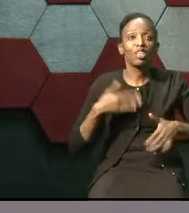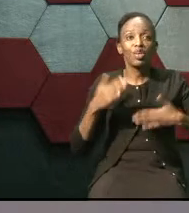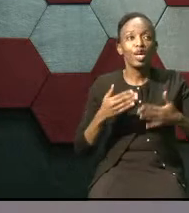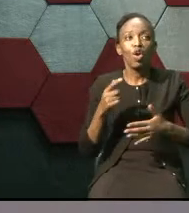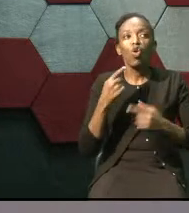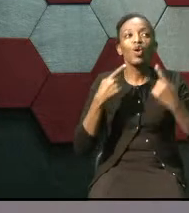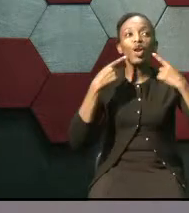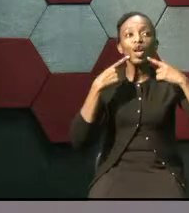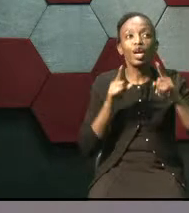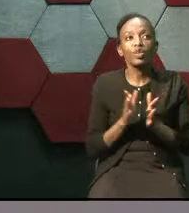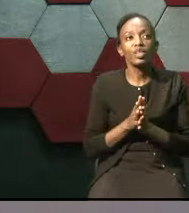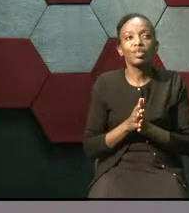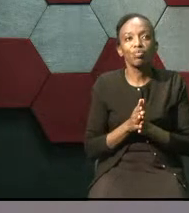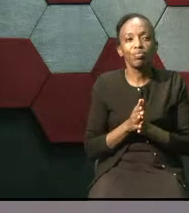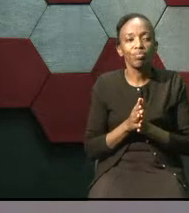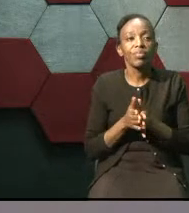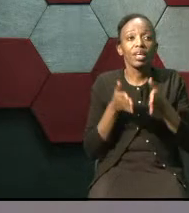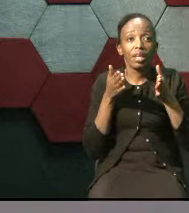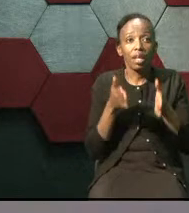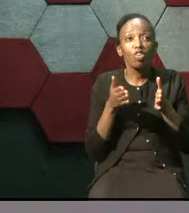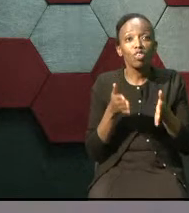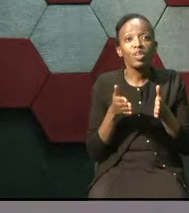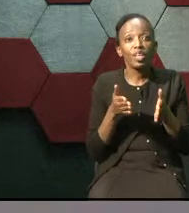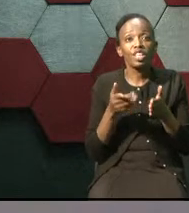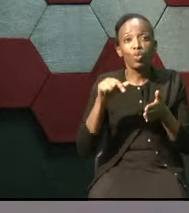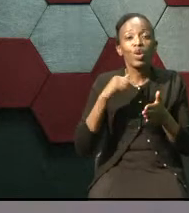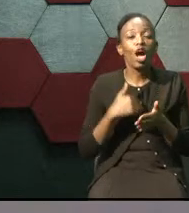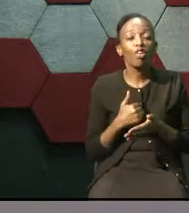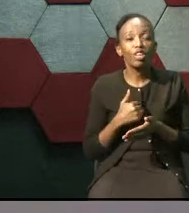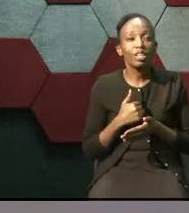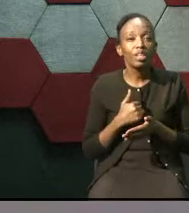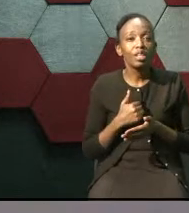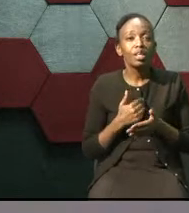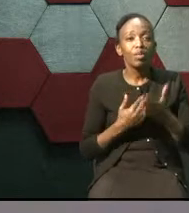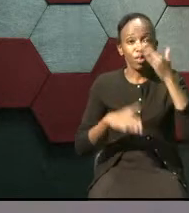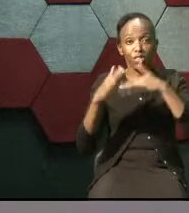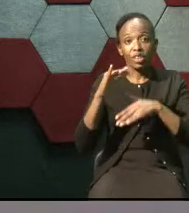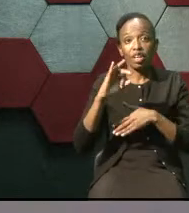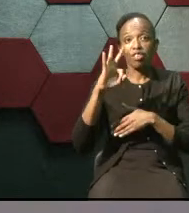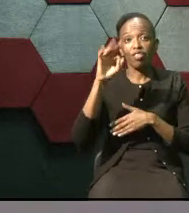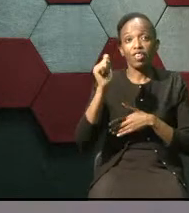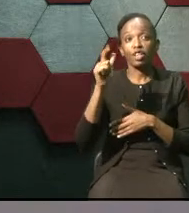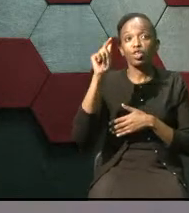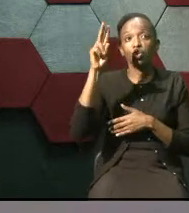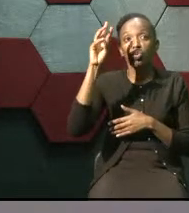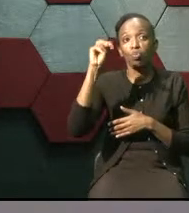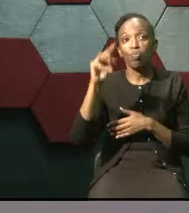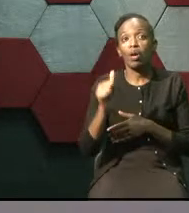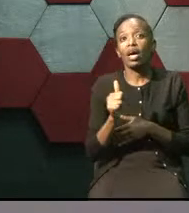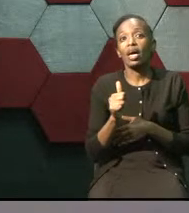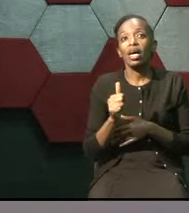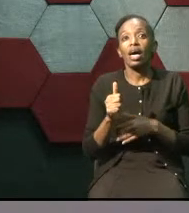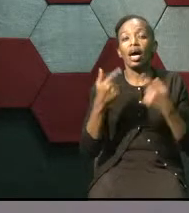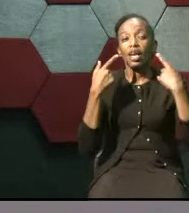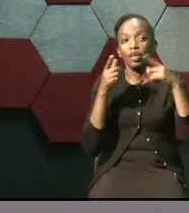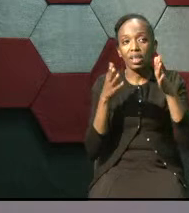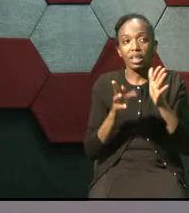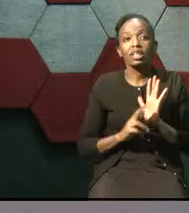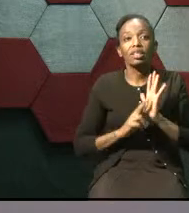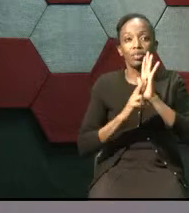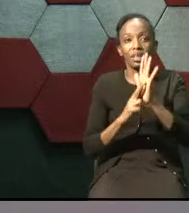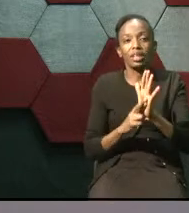announce this for us, Vanessa? So for this, we have Professor Fatuma Chege announcing this for us, at least